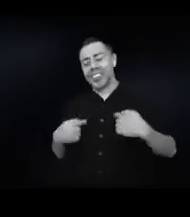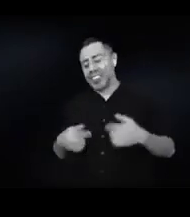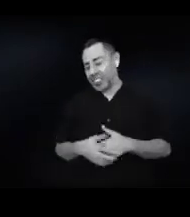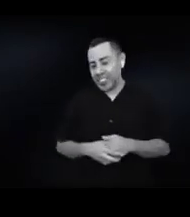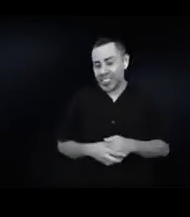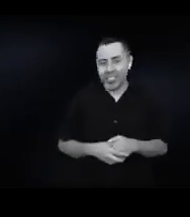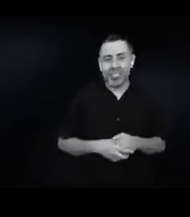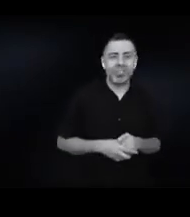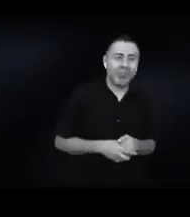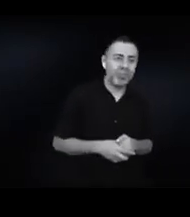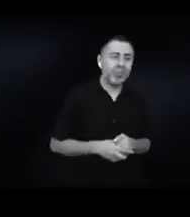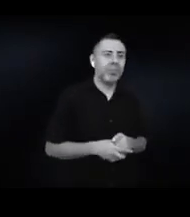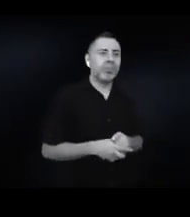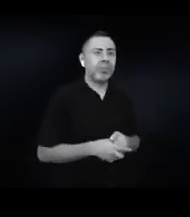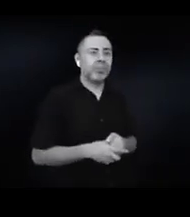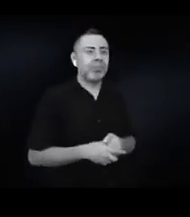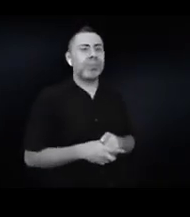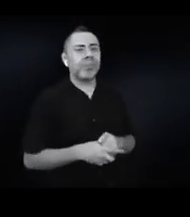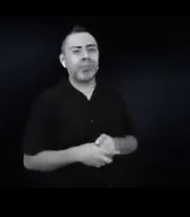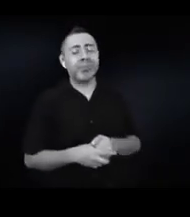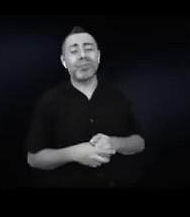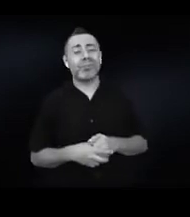It's me